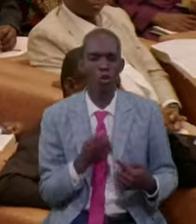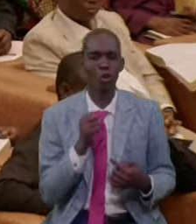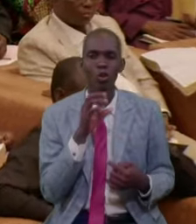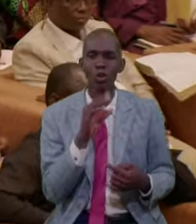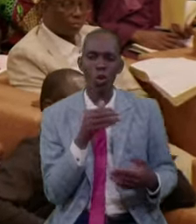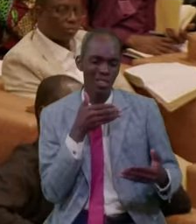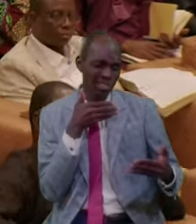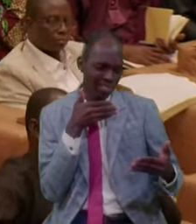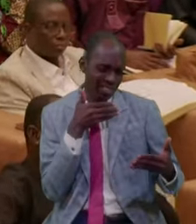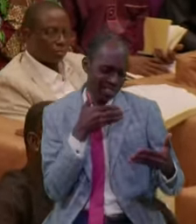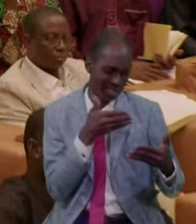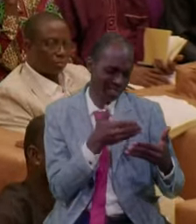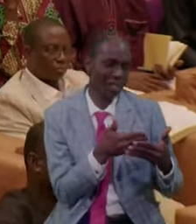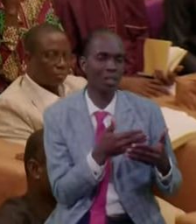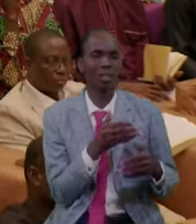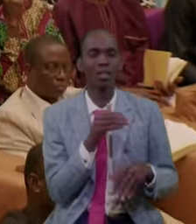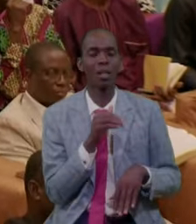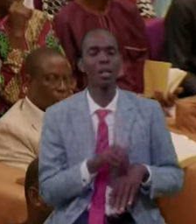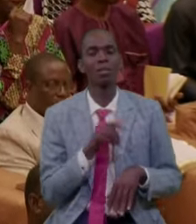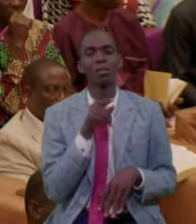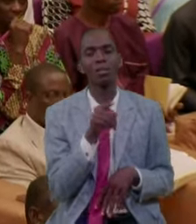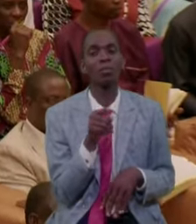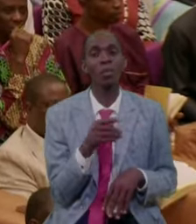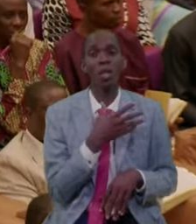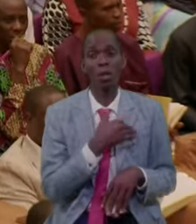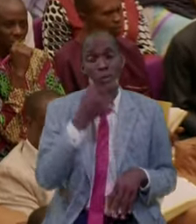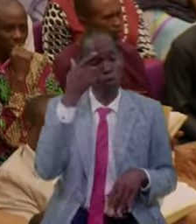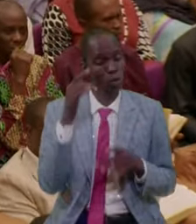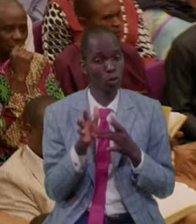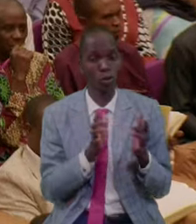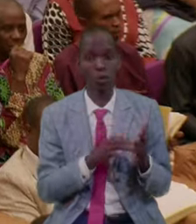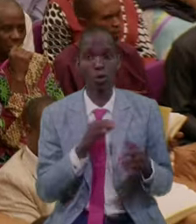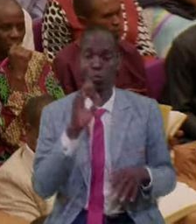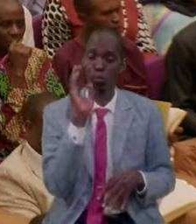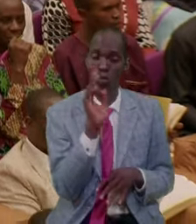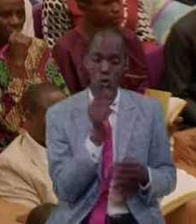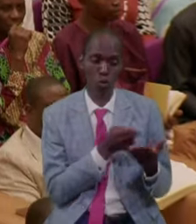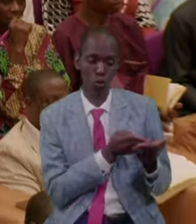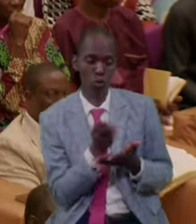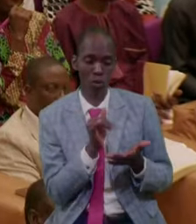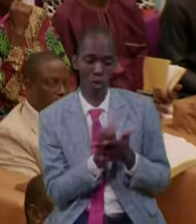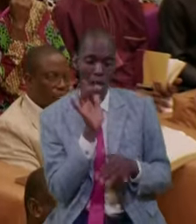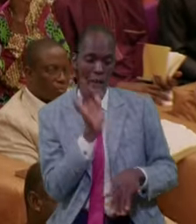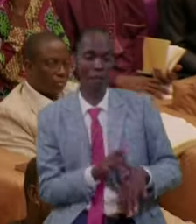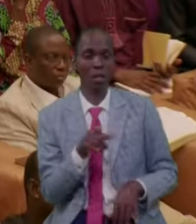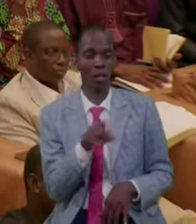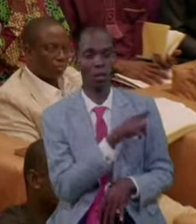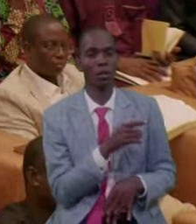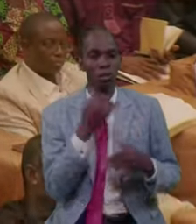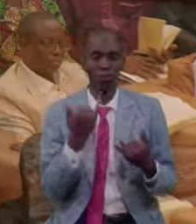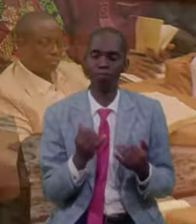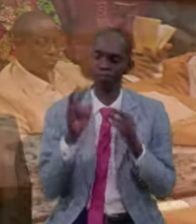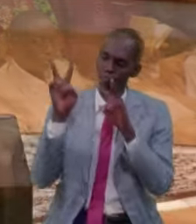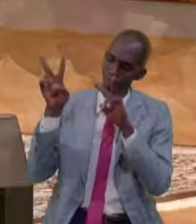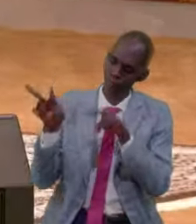their door. And because the truth came so much near them, that's why they derided them. And in